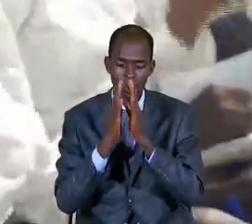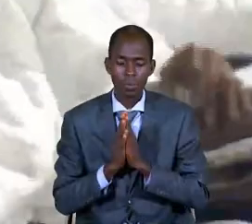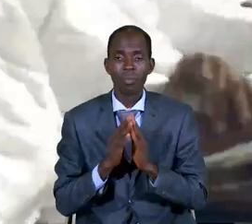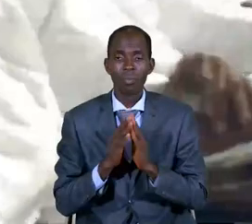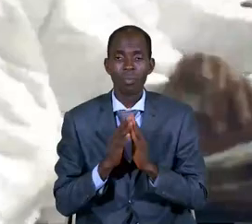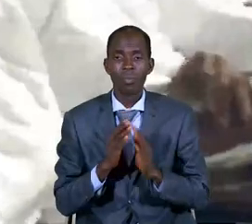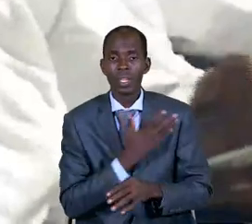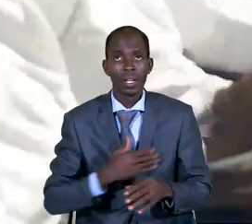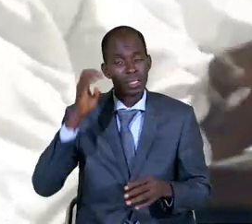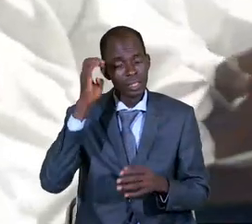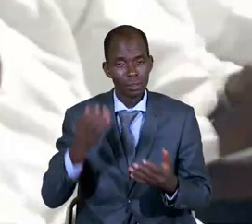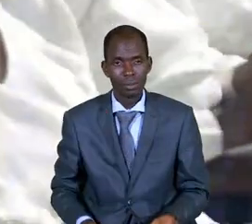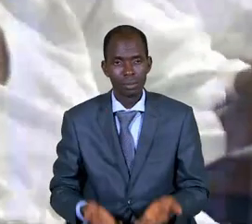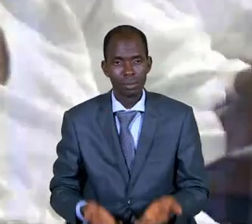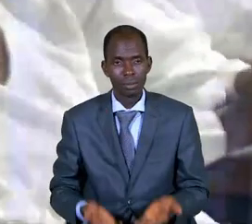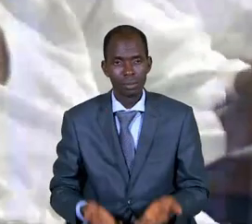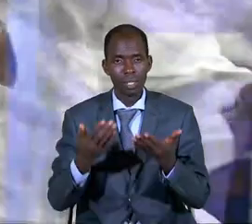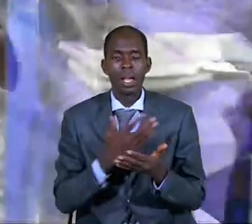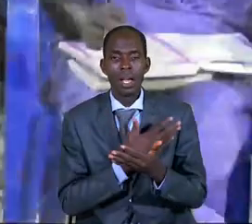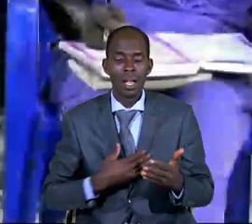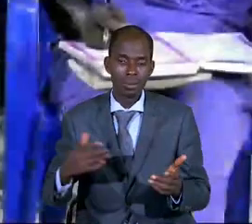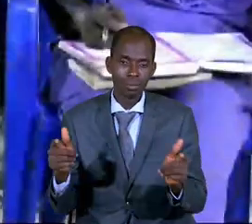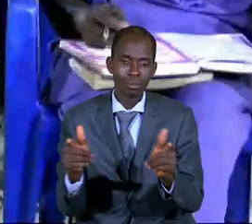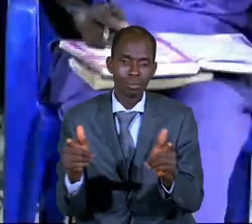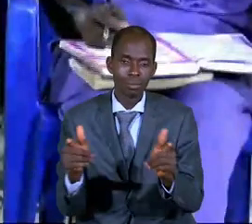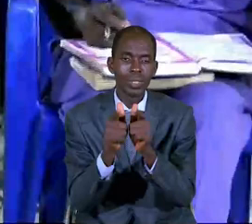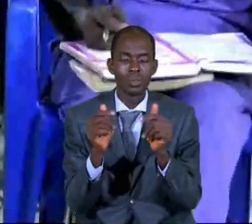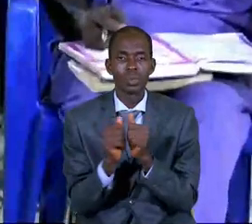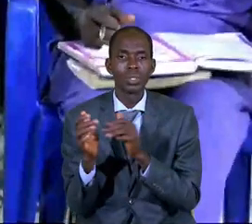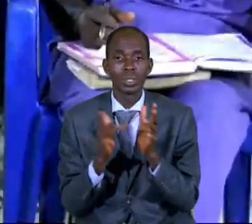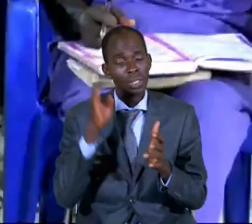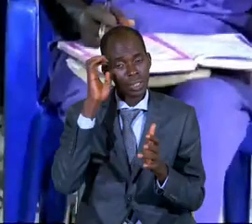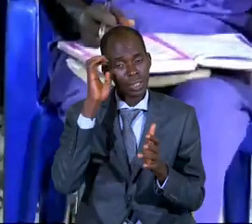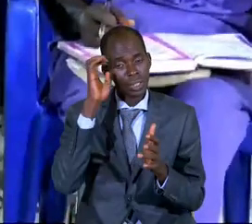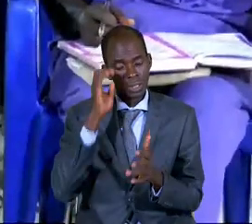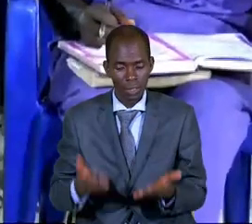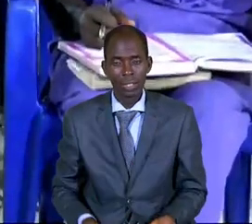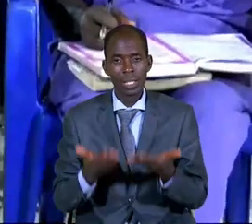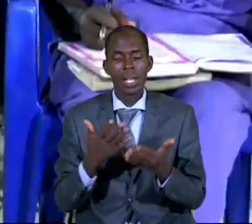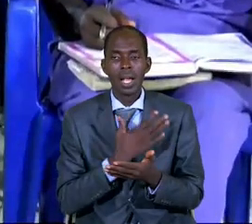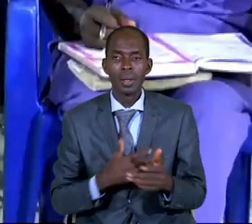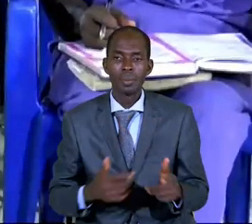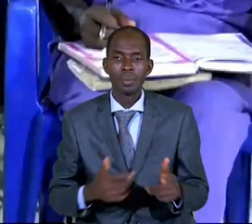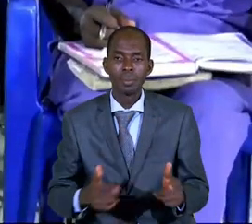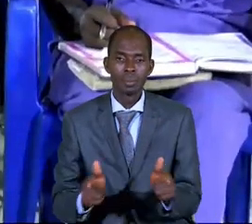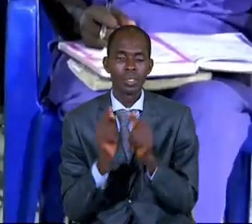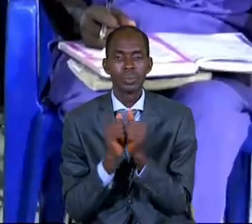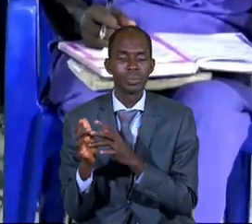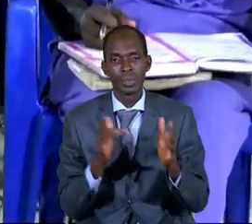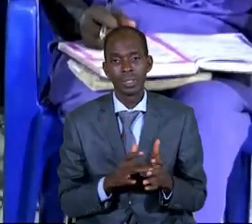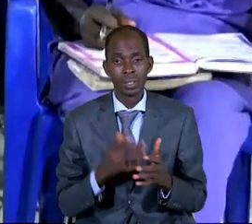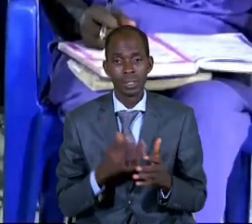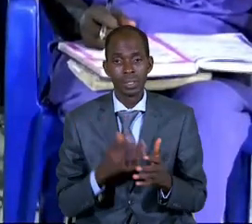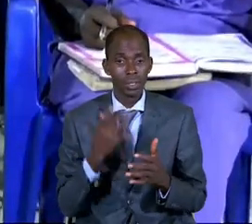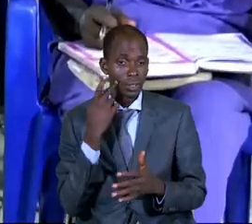he rose and he came to Jesus. He rose and he came to Jesus. Look up